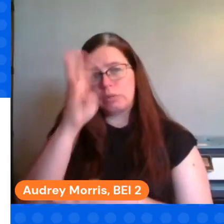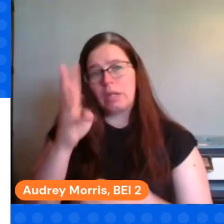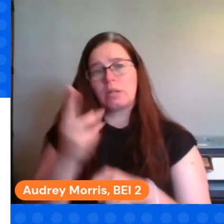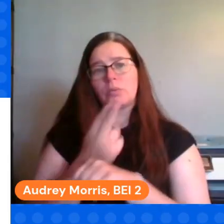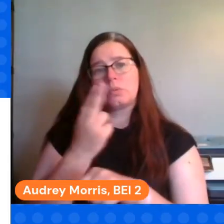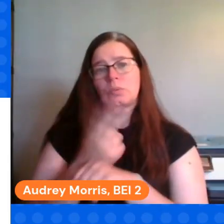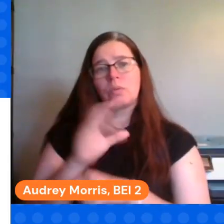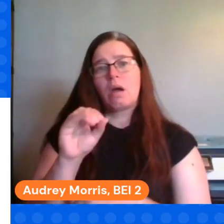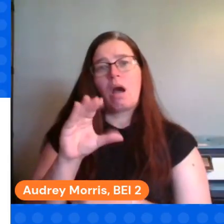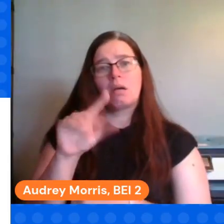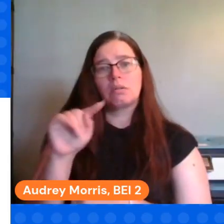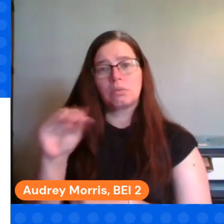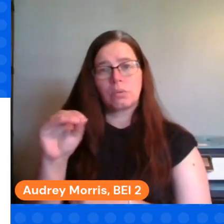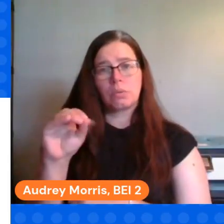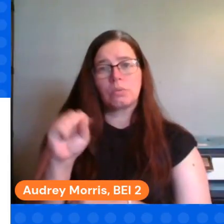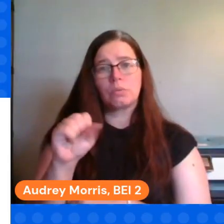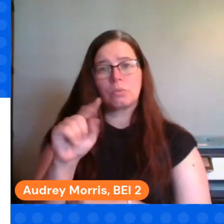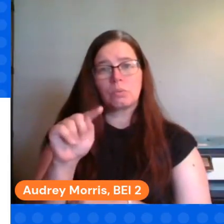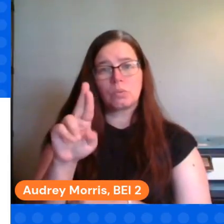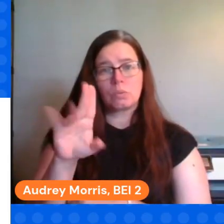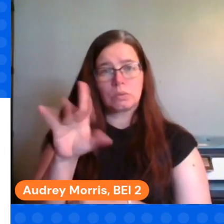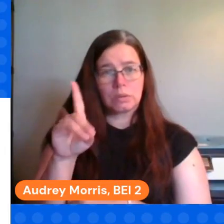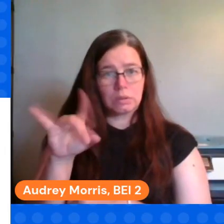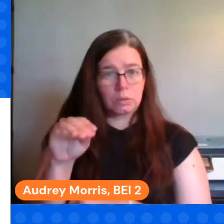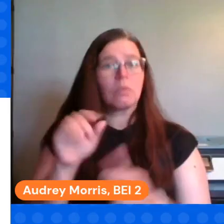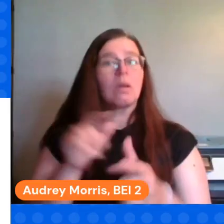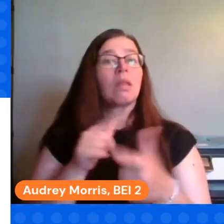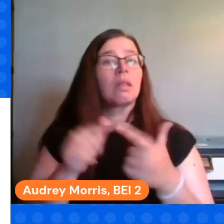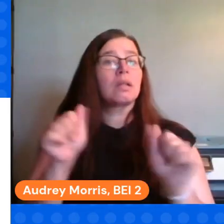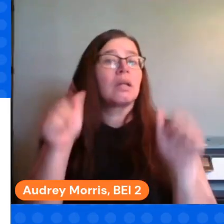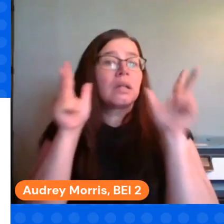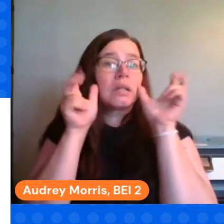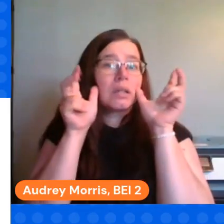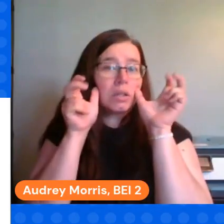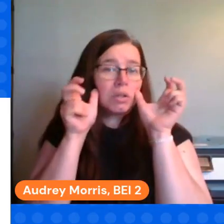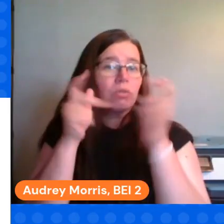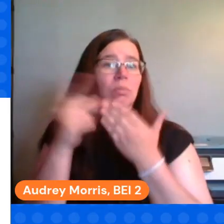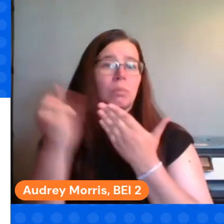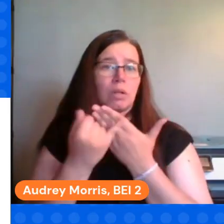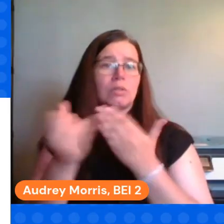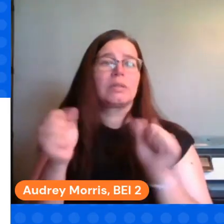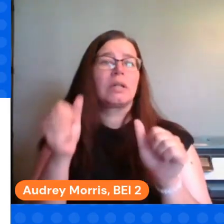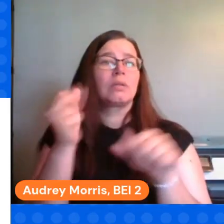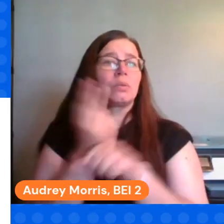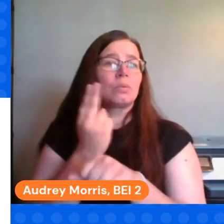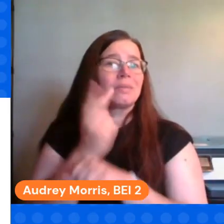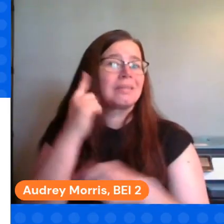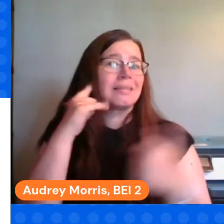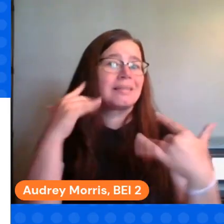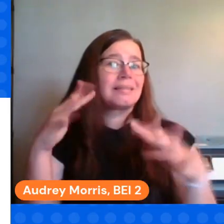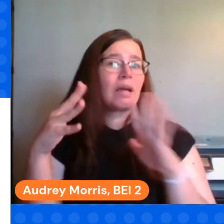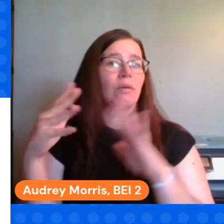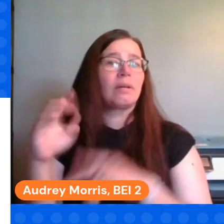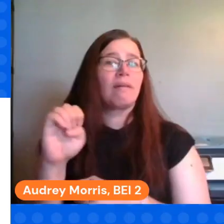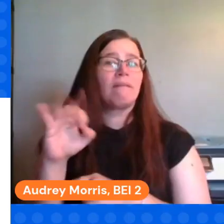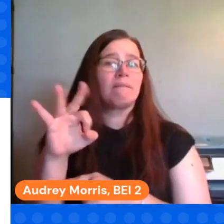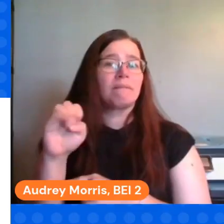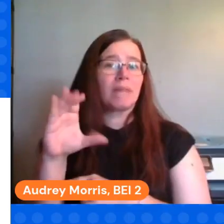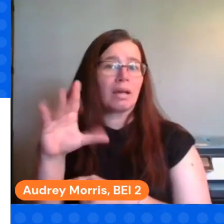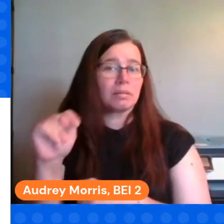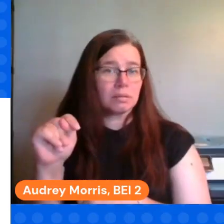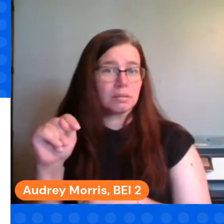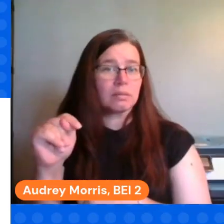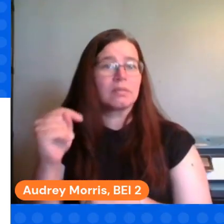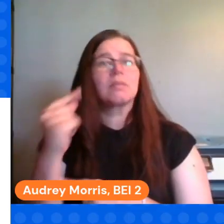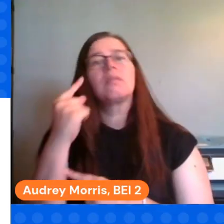OctoStudio. And then you can hear your project. Anyone can turn on sound effects for the blocks, also known as sonification.